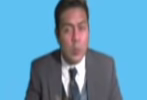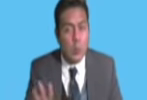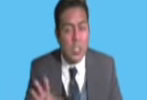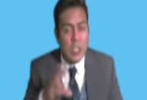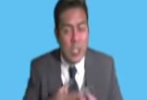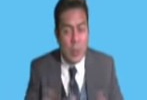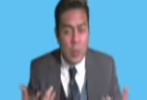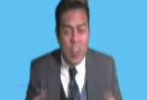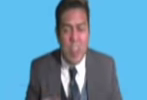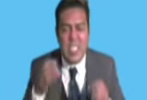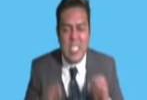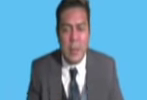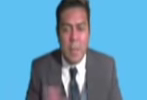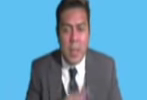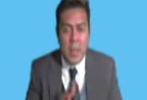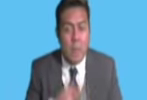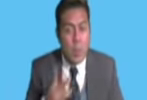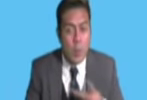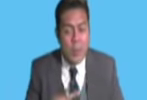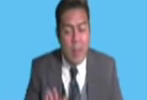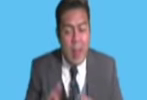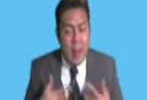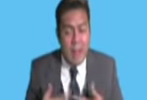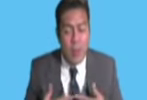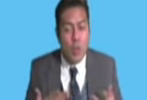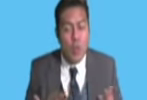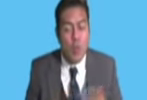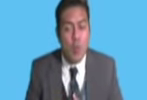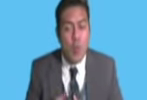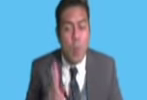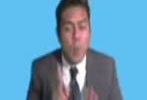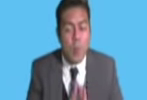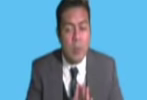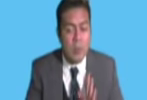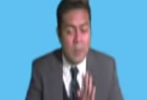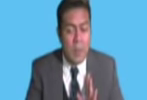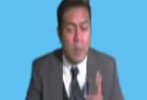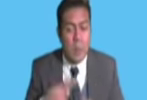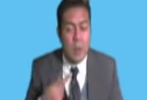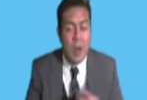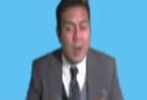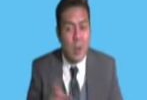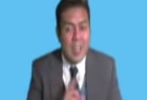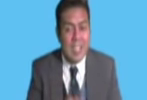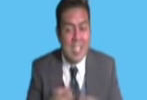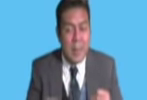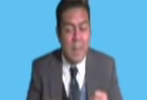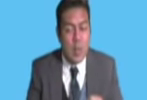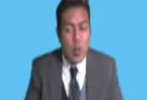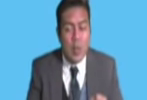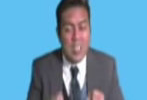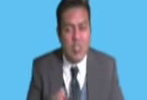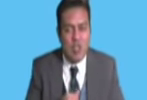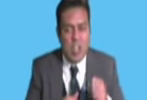the decision-making processes about their lives through policy and program formulation that creates systems and social